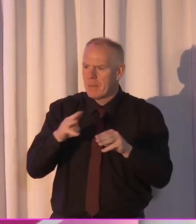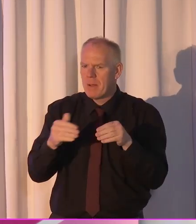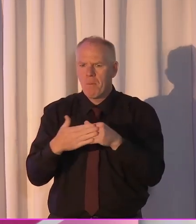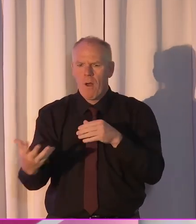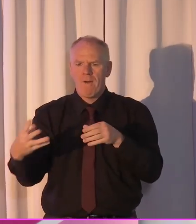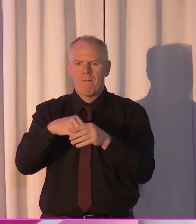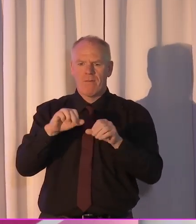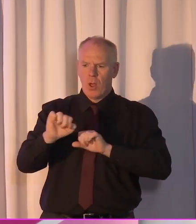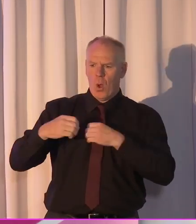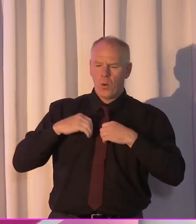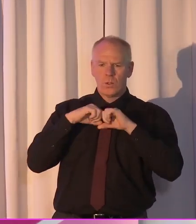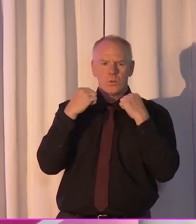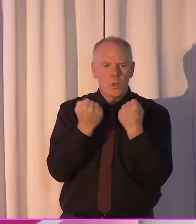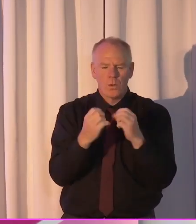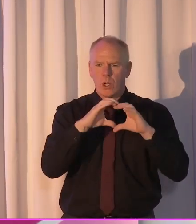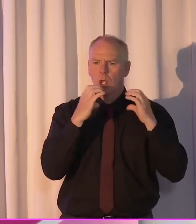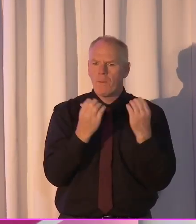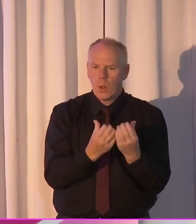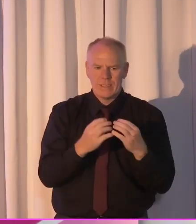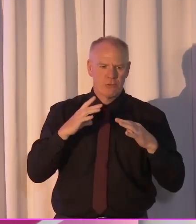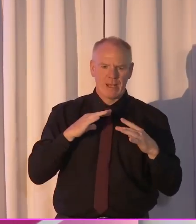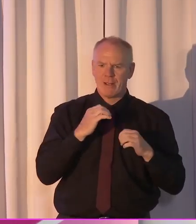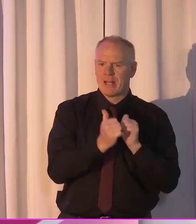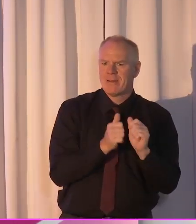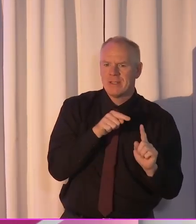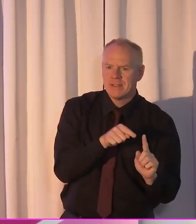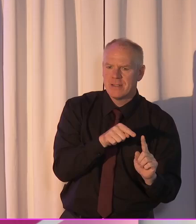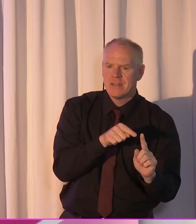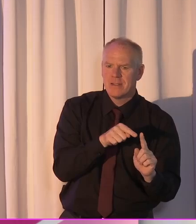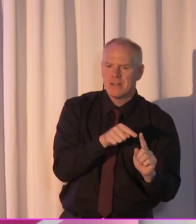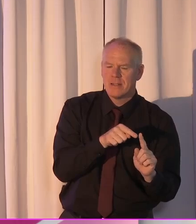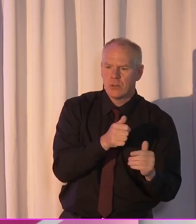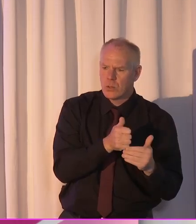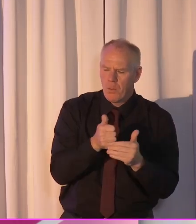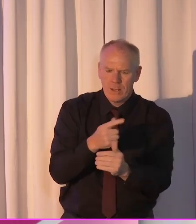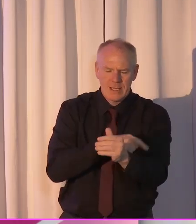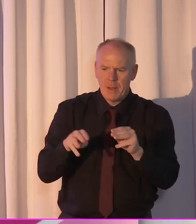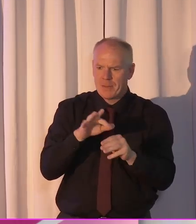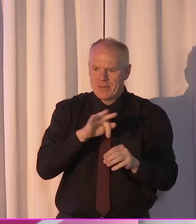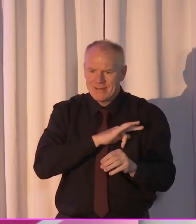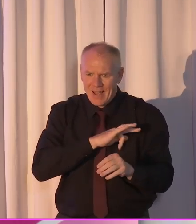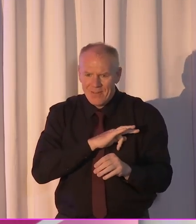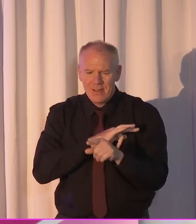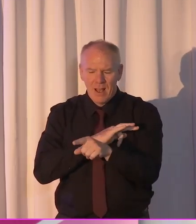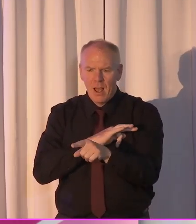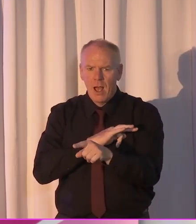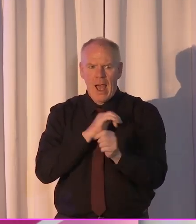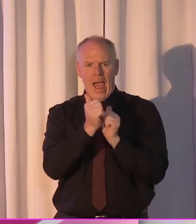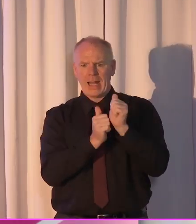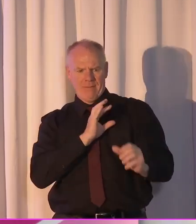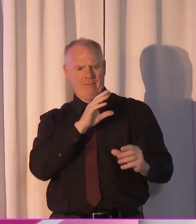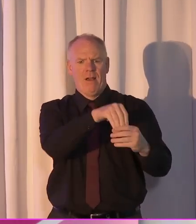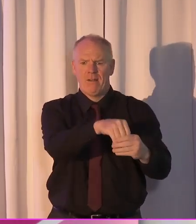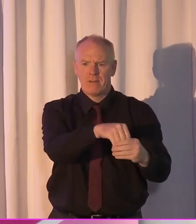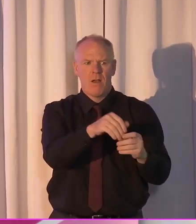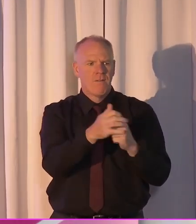involved in social, community-based and recreational activities, to support disabled people to be active